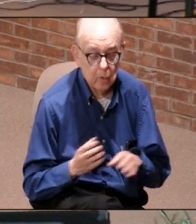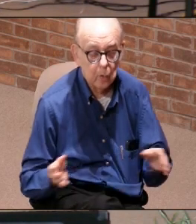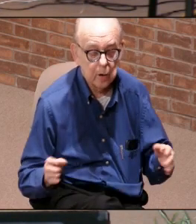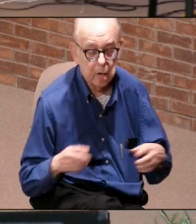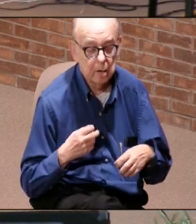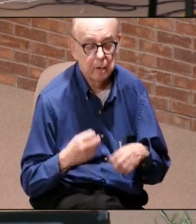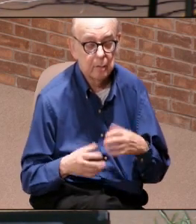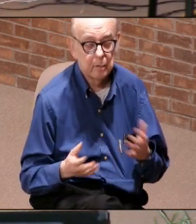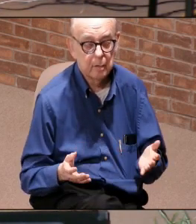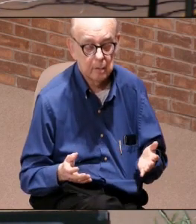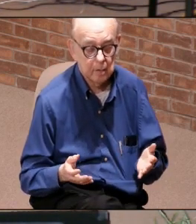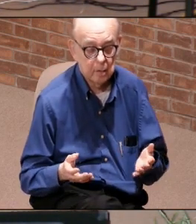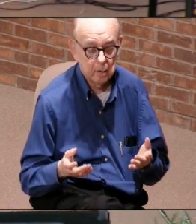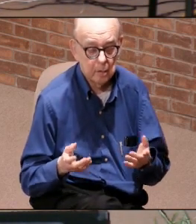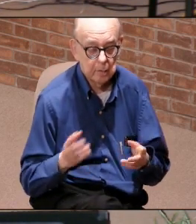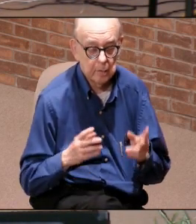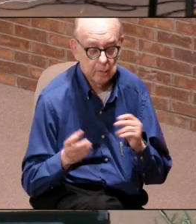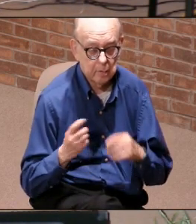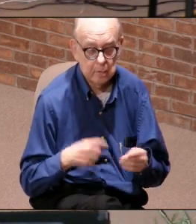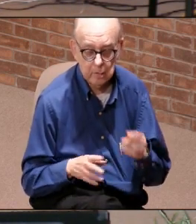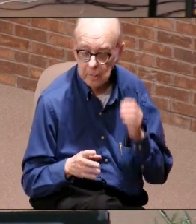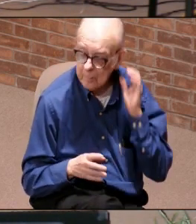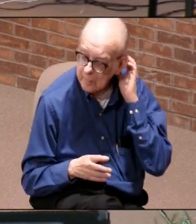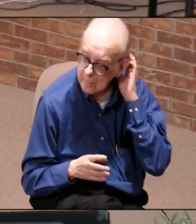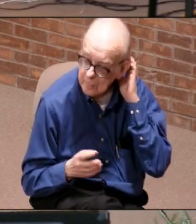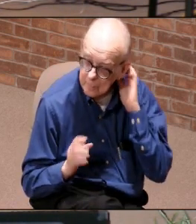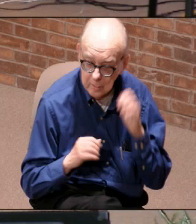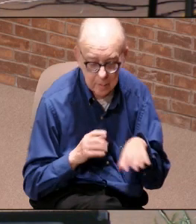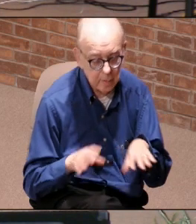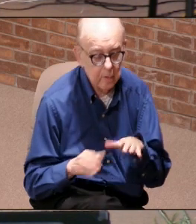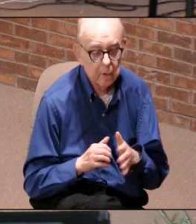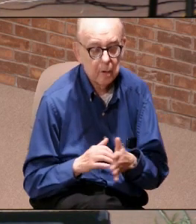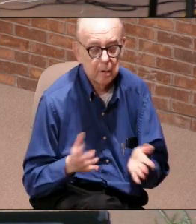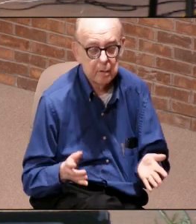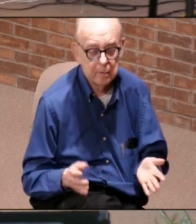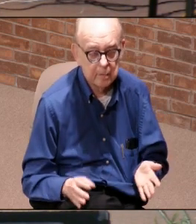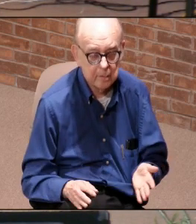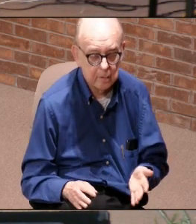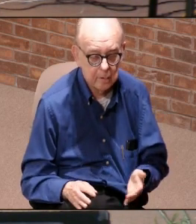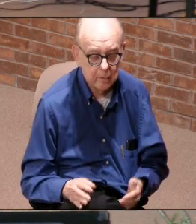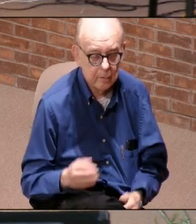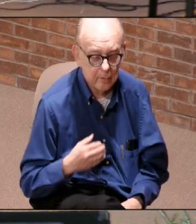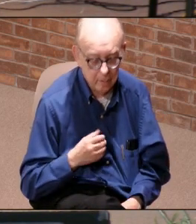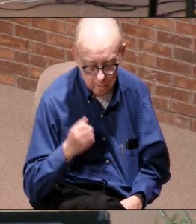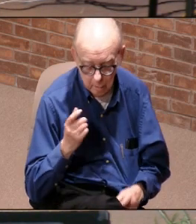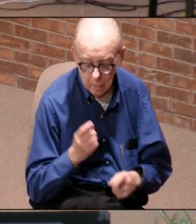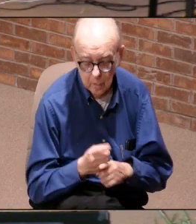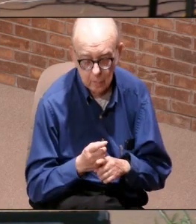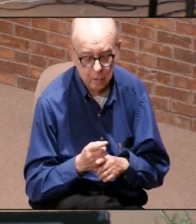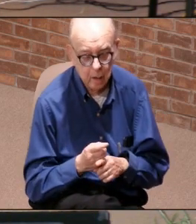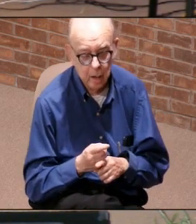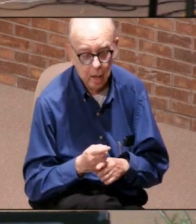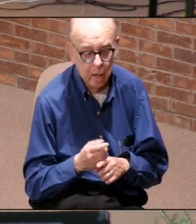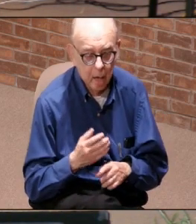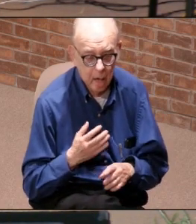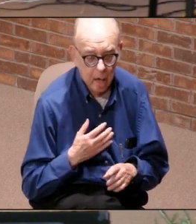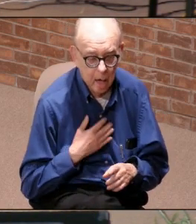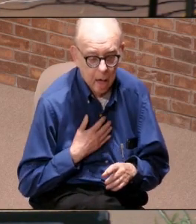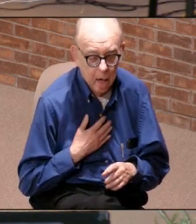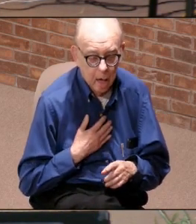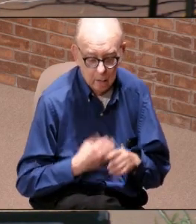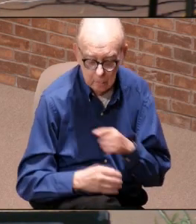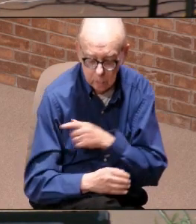problems. Or they would come in and you would say, how are you doing today? Oh, brother, man, my arm